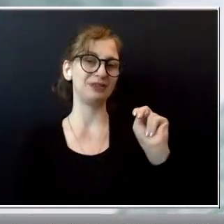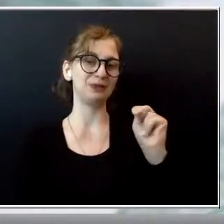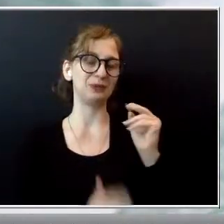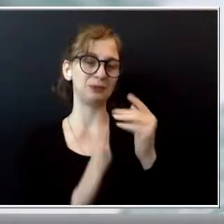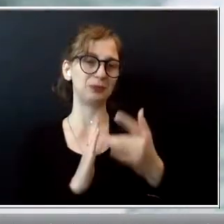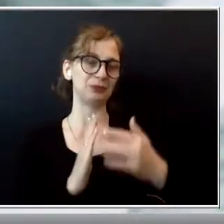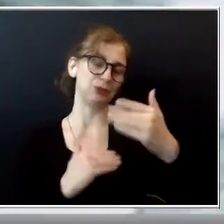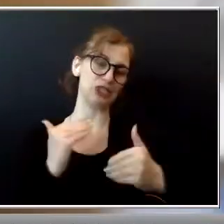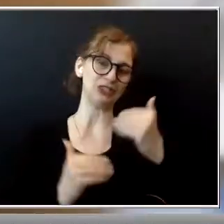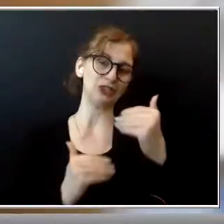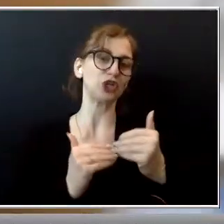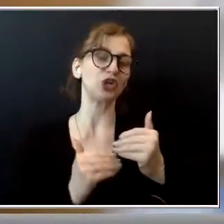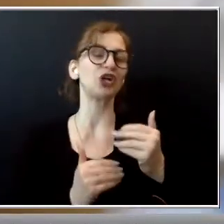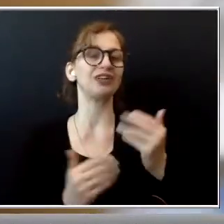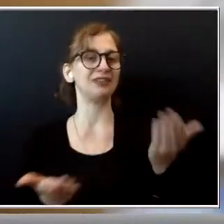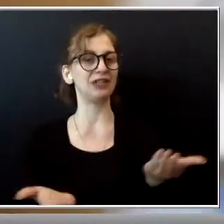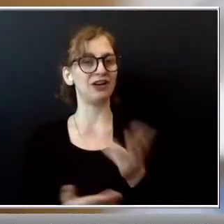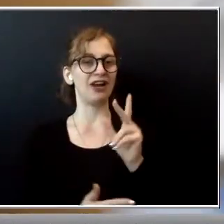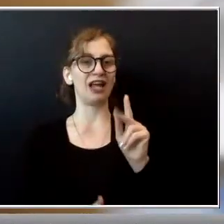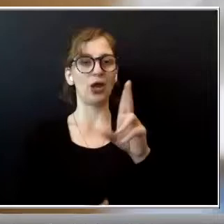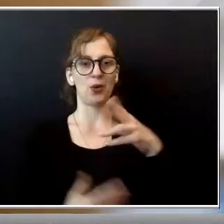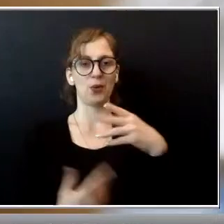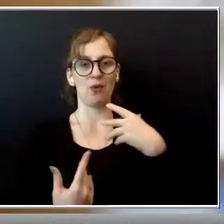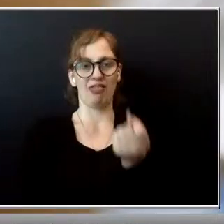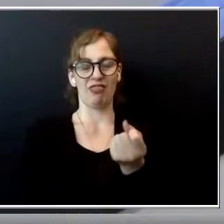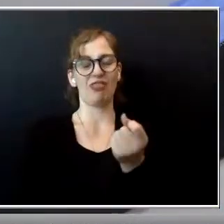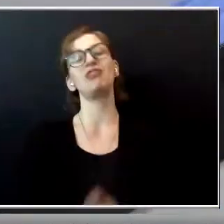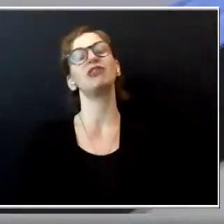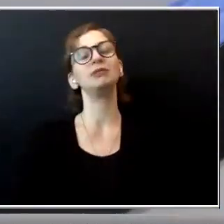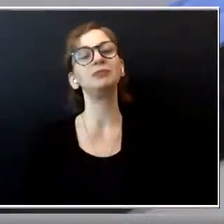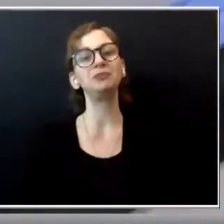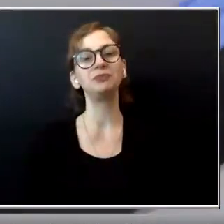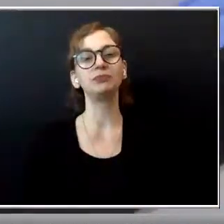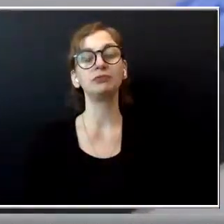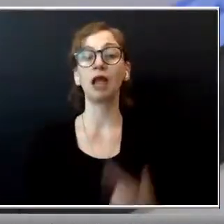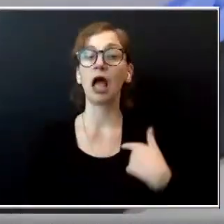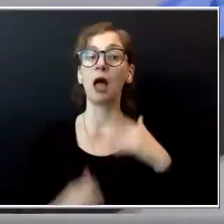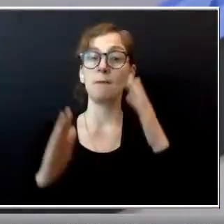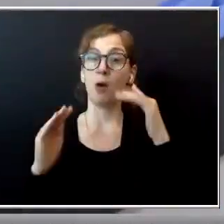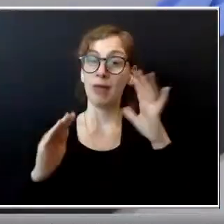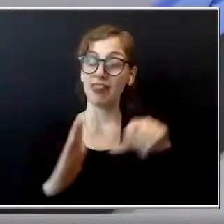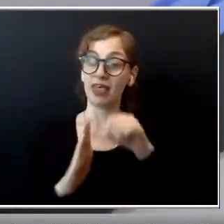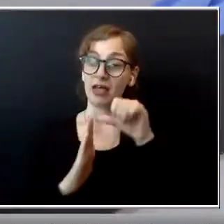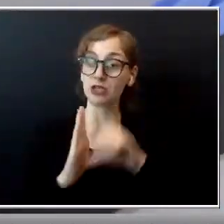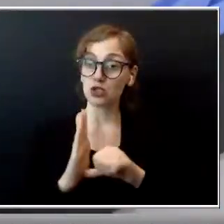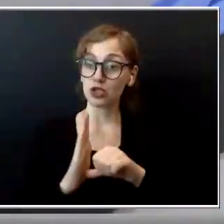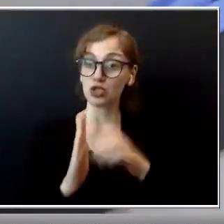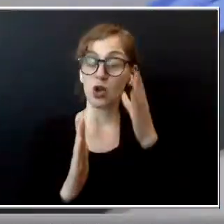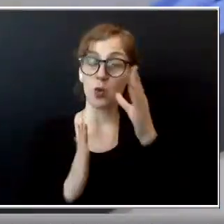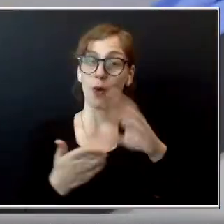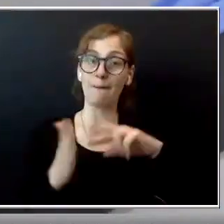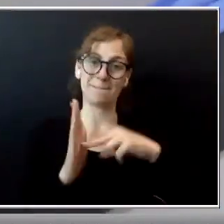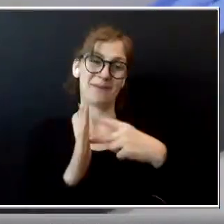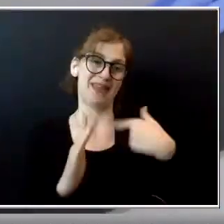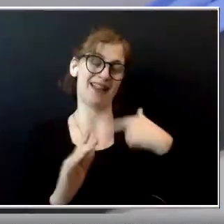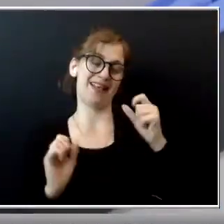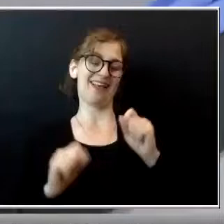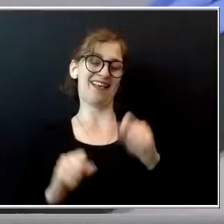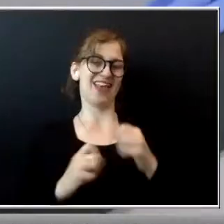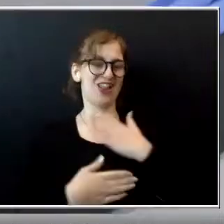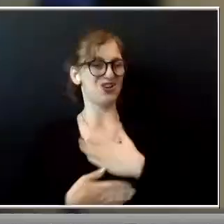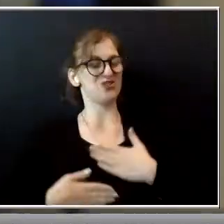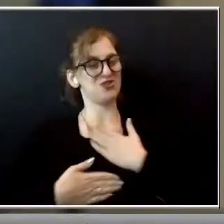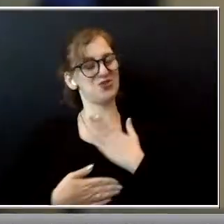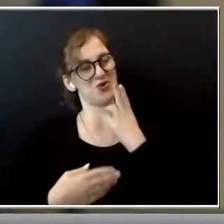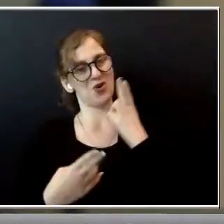System. There you go. I'm hoping because of this procedure that I'll get even more enjoyment out of going on that Hawaiian trip. It's a